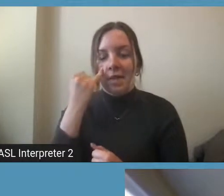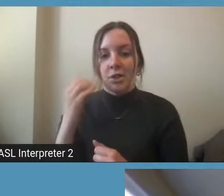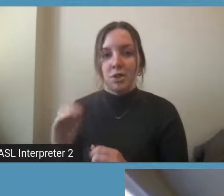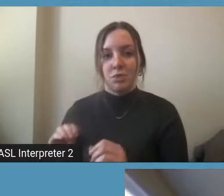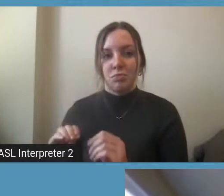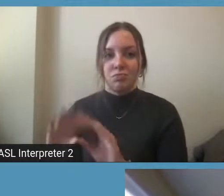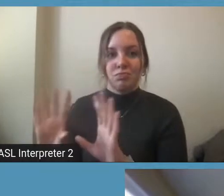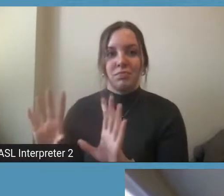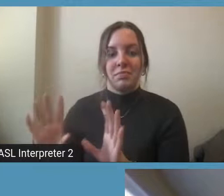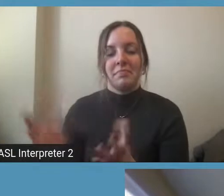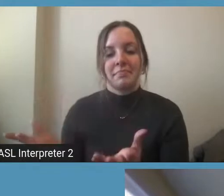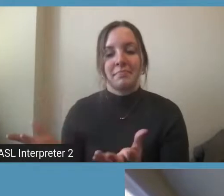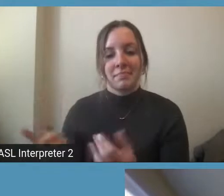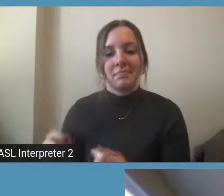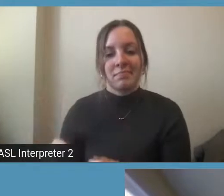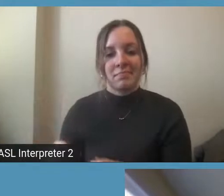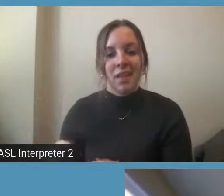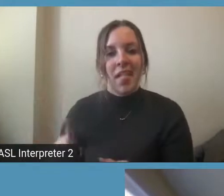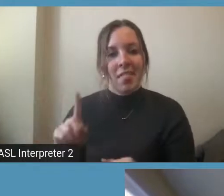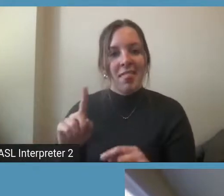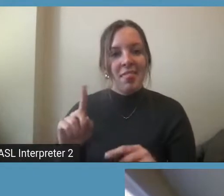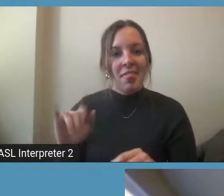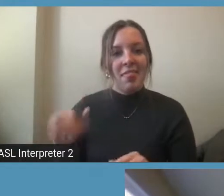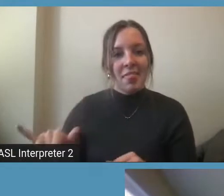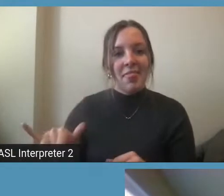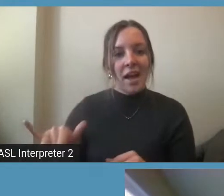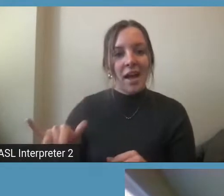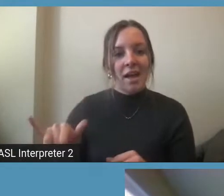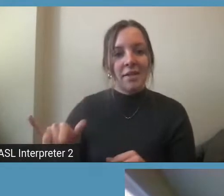are having to do with the purpose. And I think that's